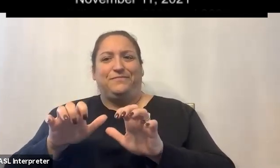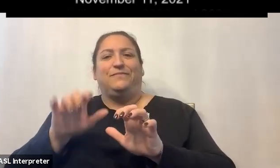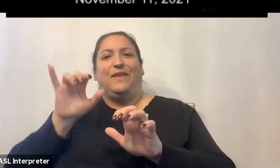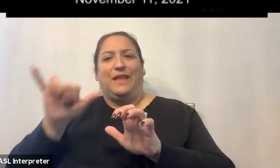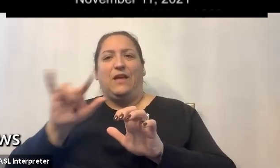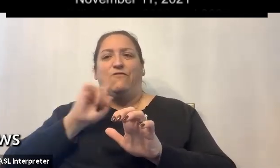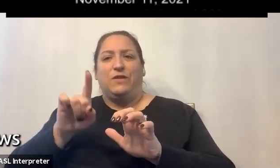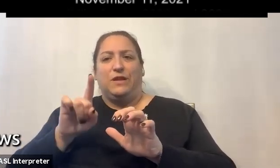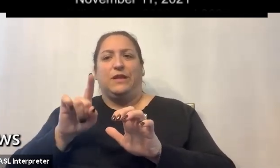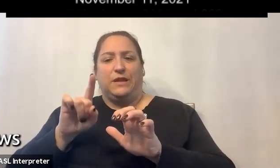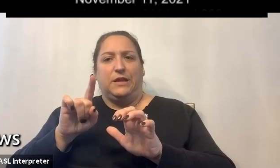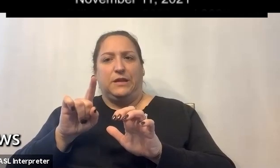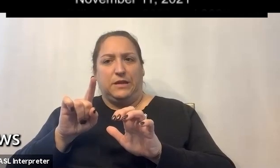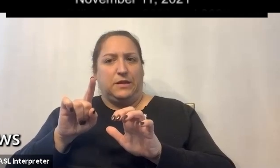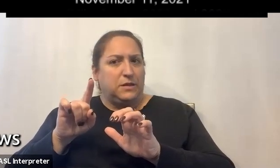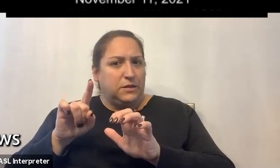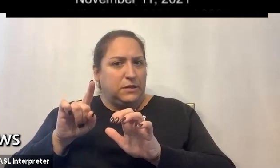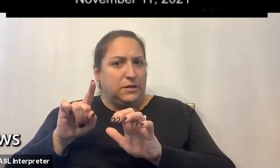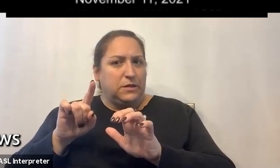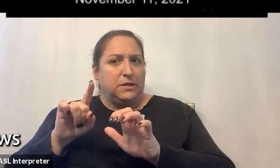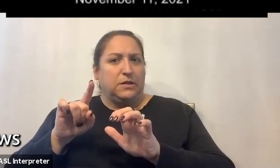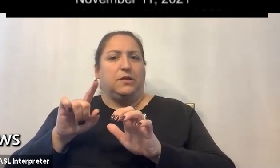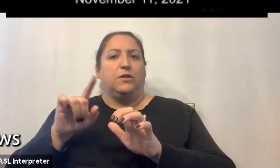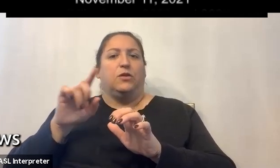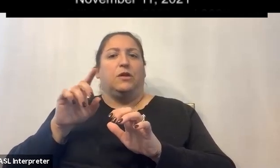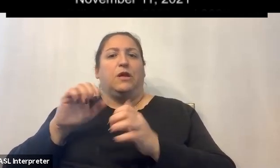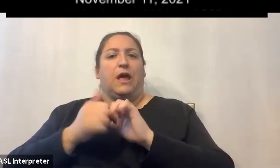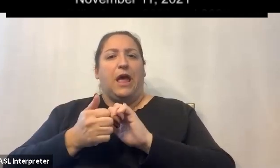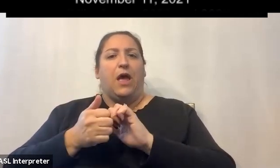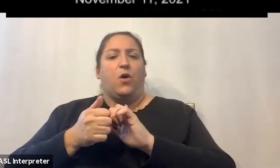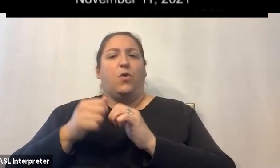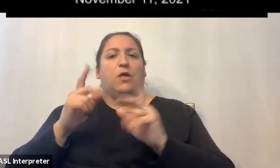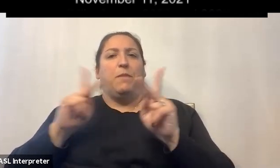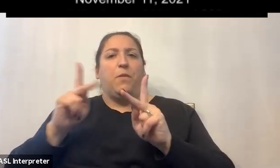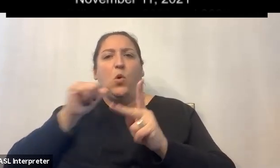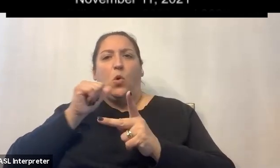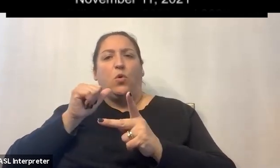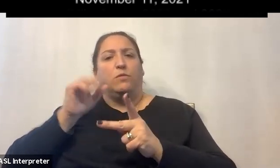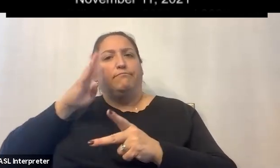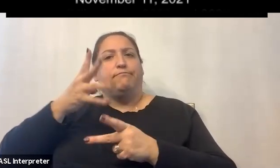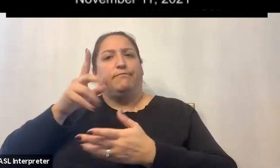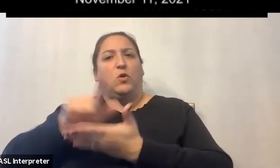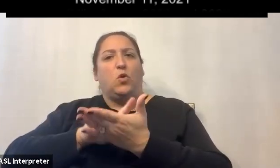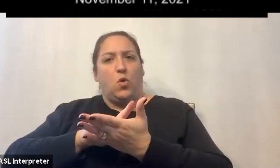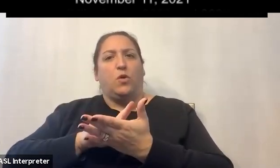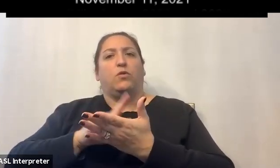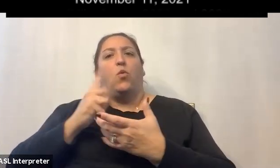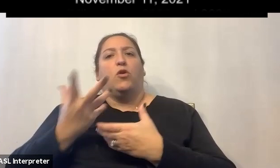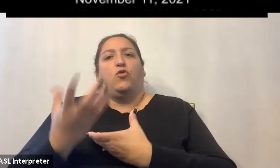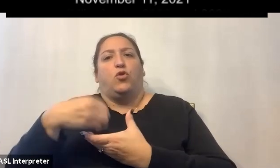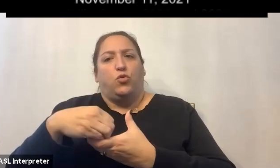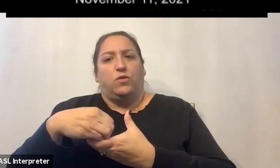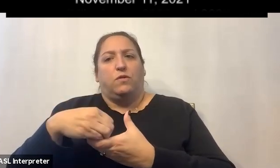contextualizes how the drafters of Outer Space Treaty laws wanted to be inclusive